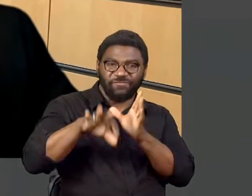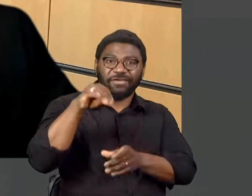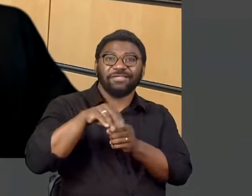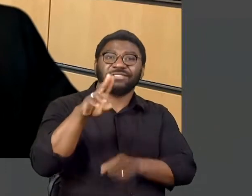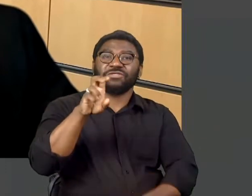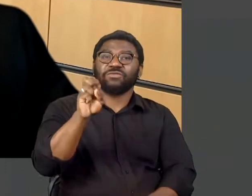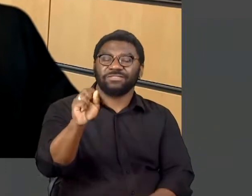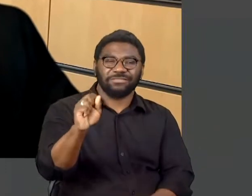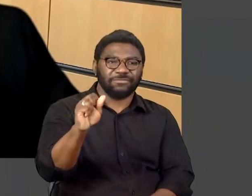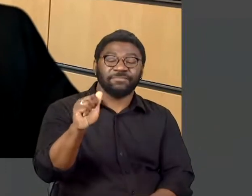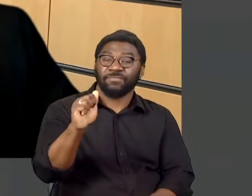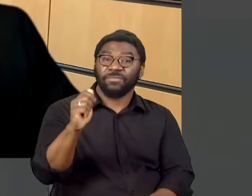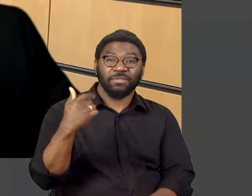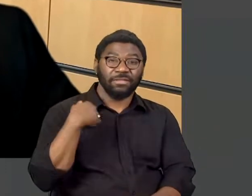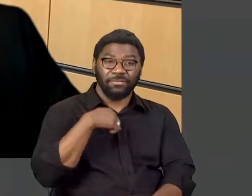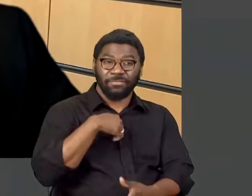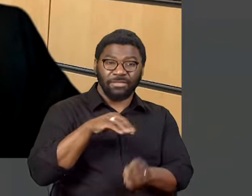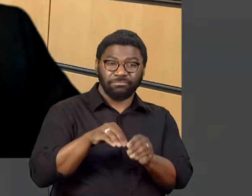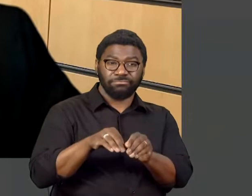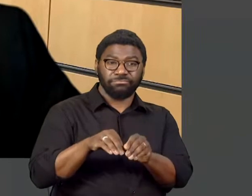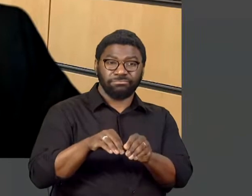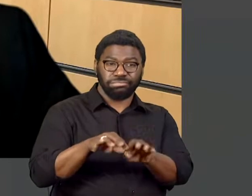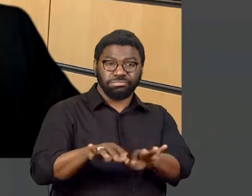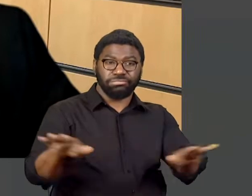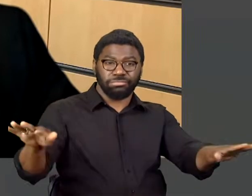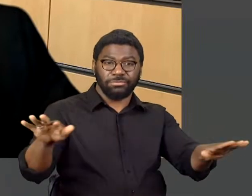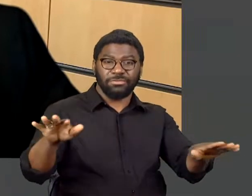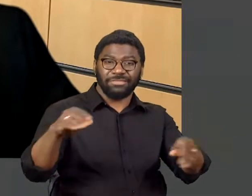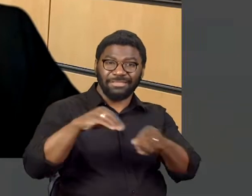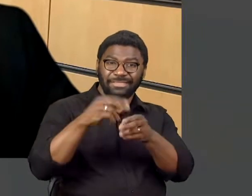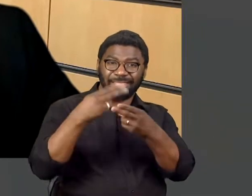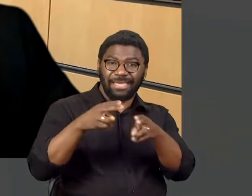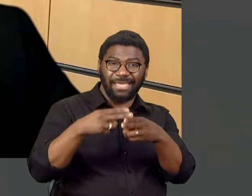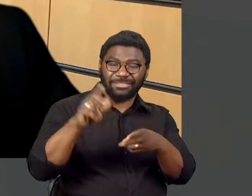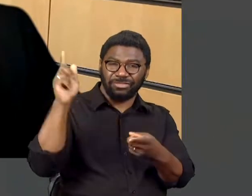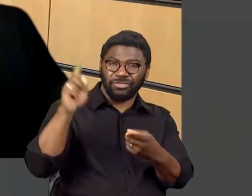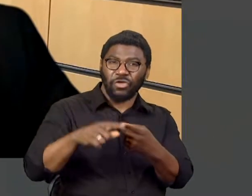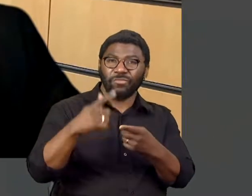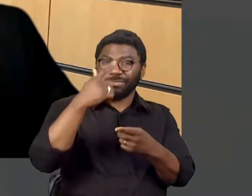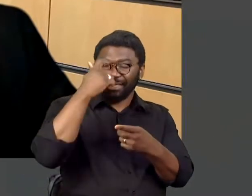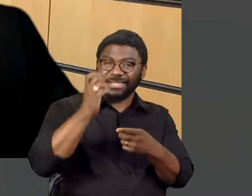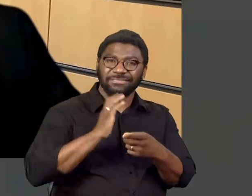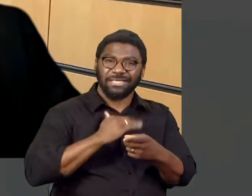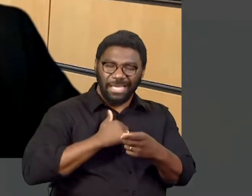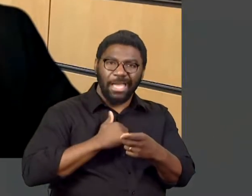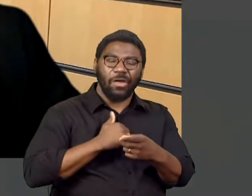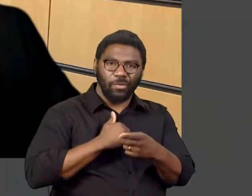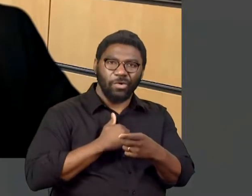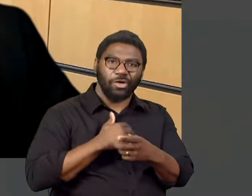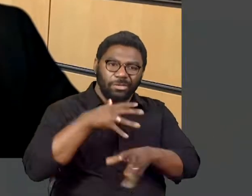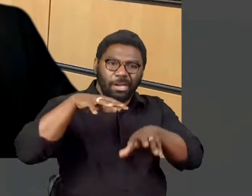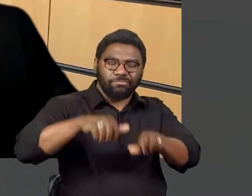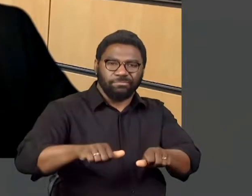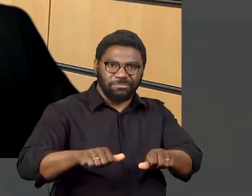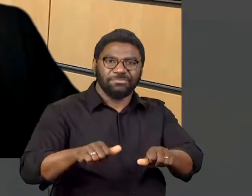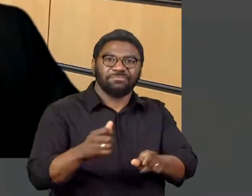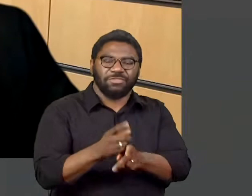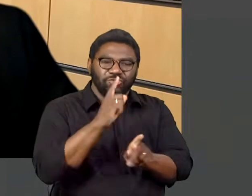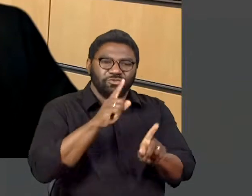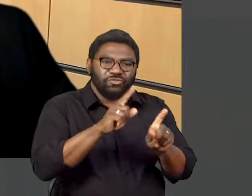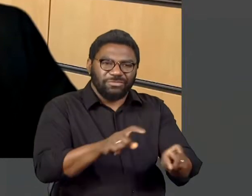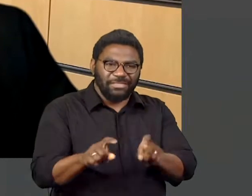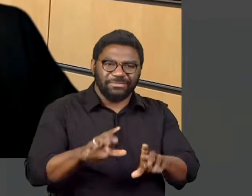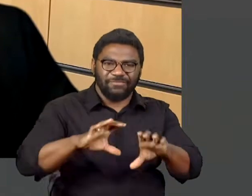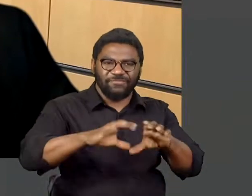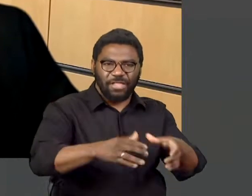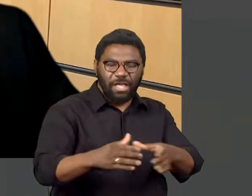chain is low because of the rapid onset of symptoms in poultry, as well as safeguards that are in place, which include testing of flocks and